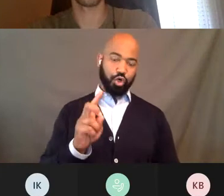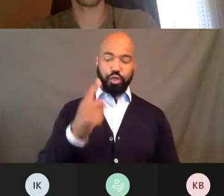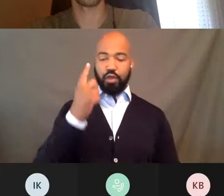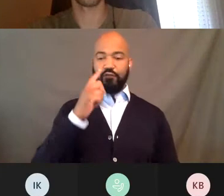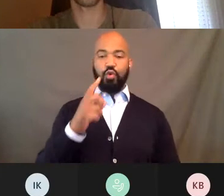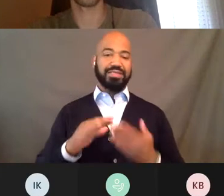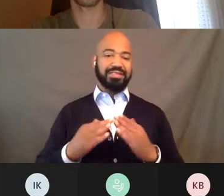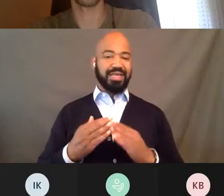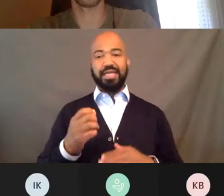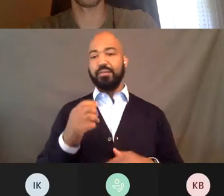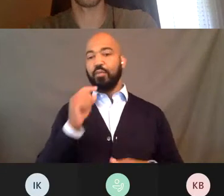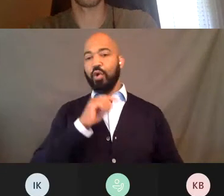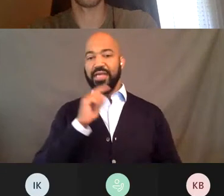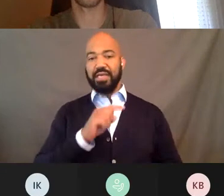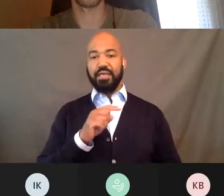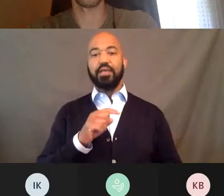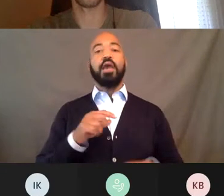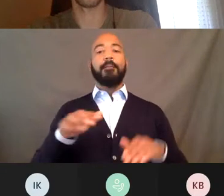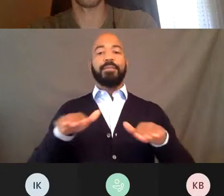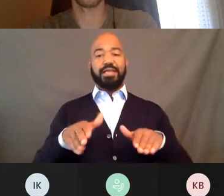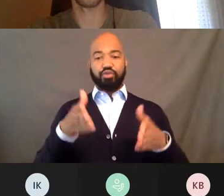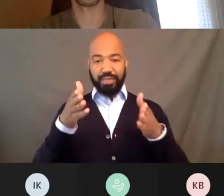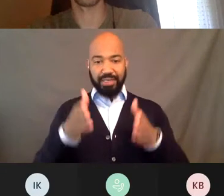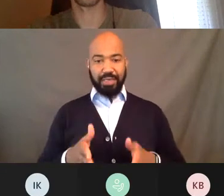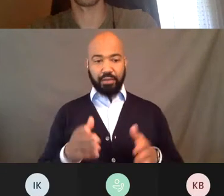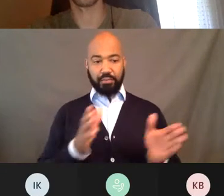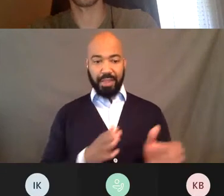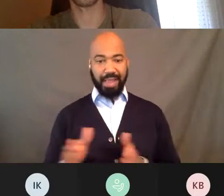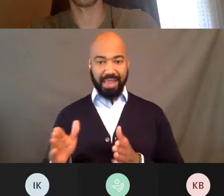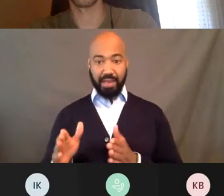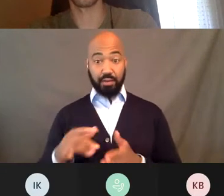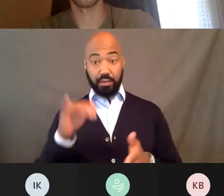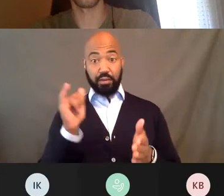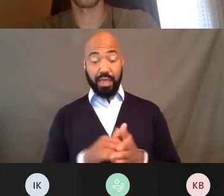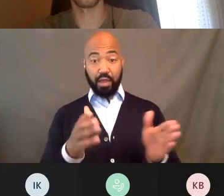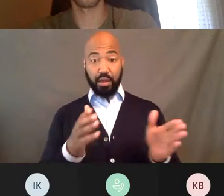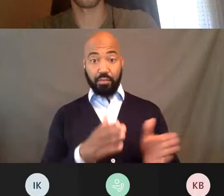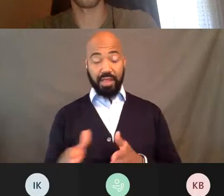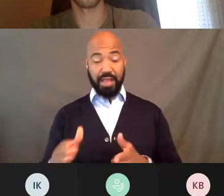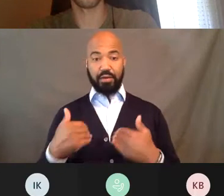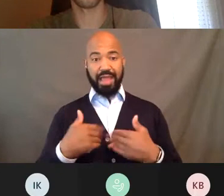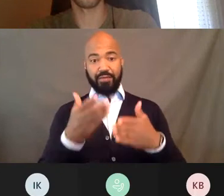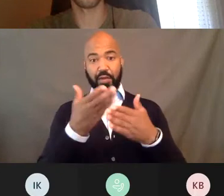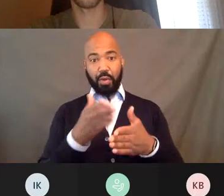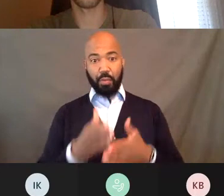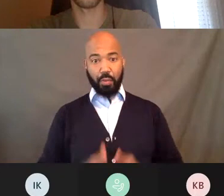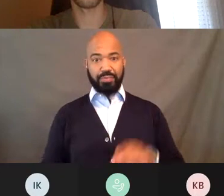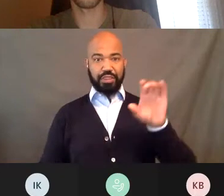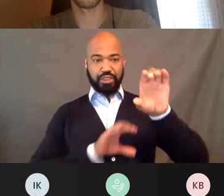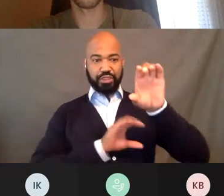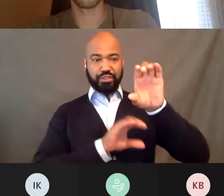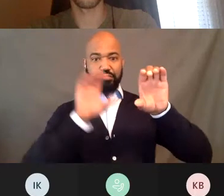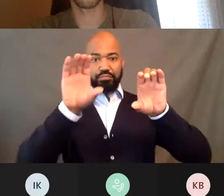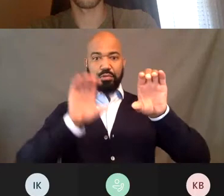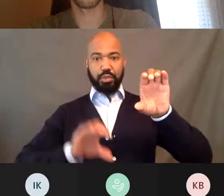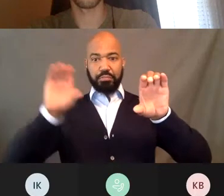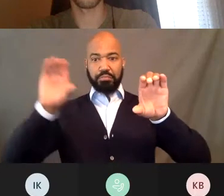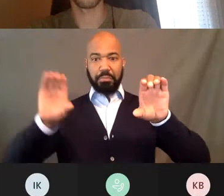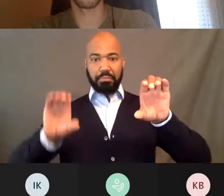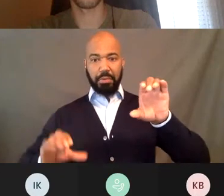Milwaukee pedestrian plan, and within that plan, they have actually broken it out into various sections. So you will probably